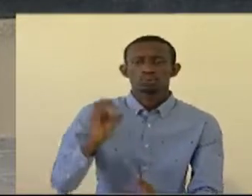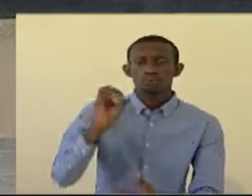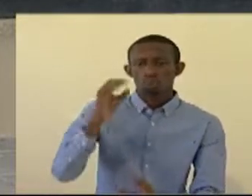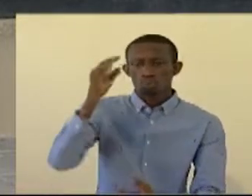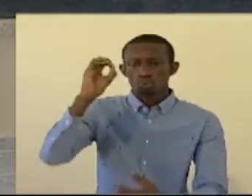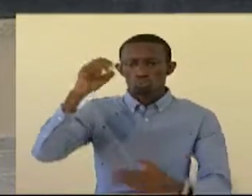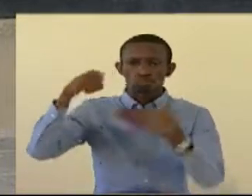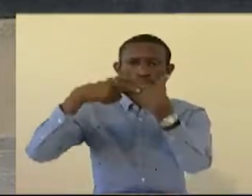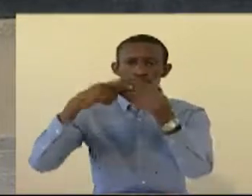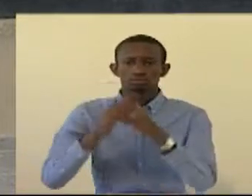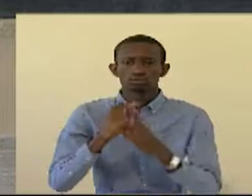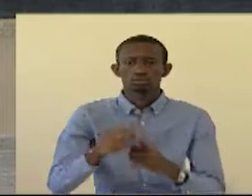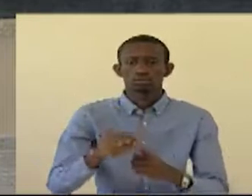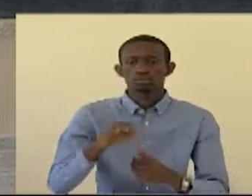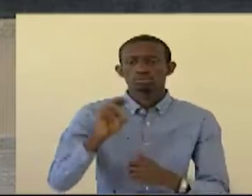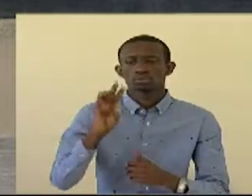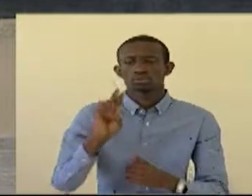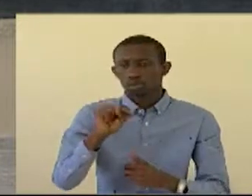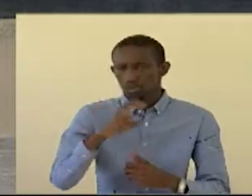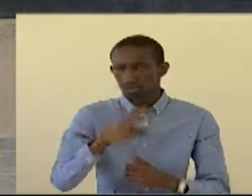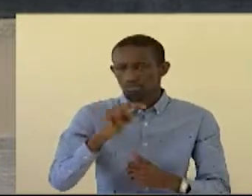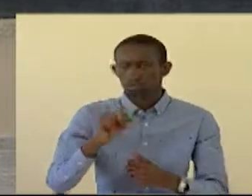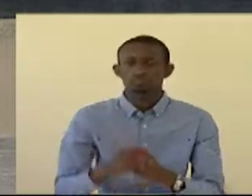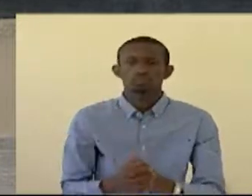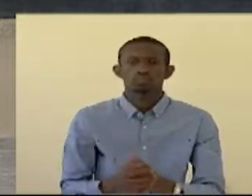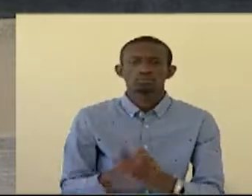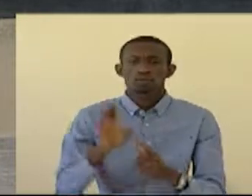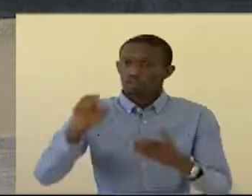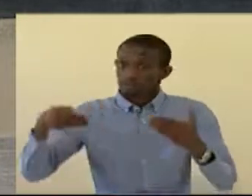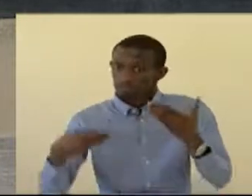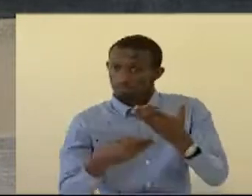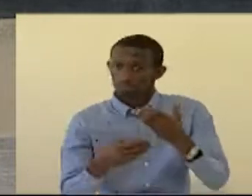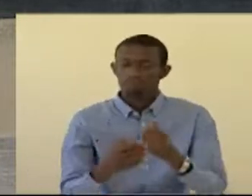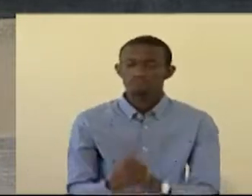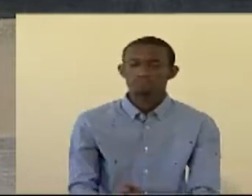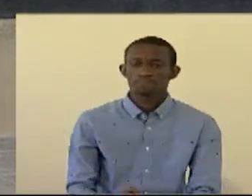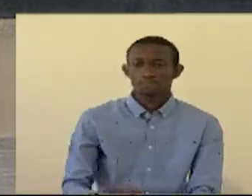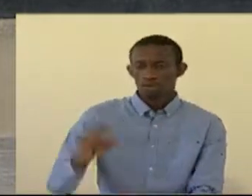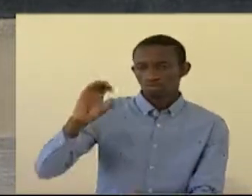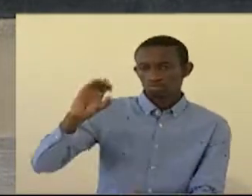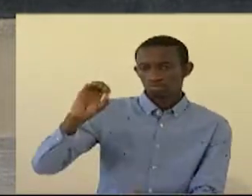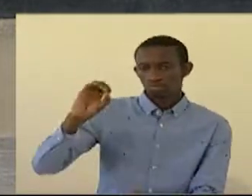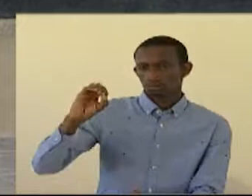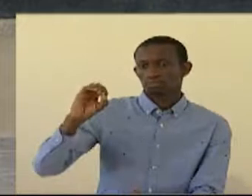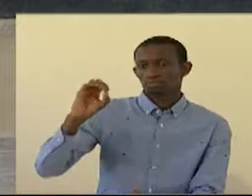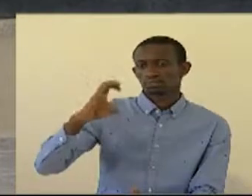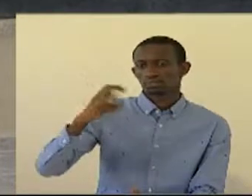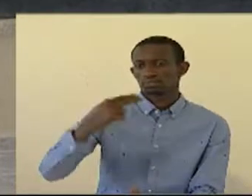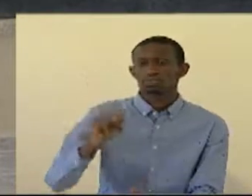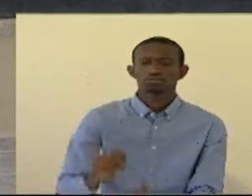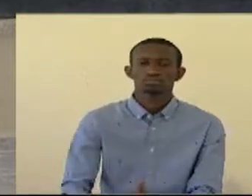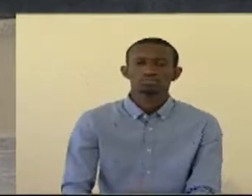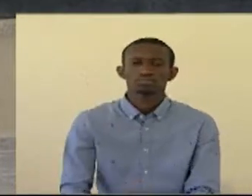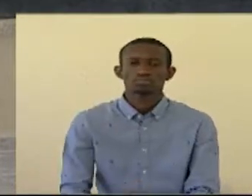attack HCN, and it takes the hydrogen, while